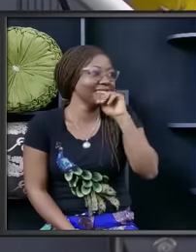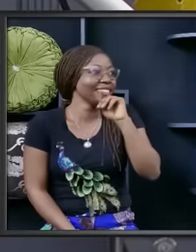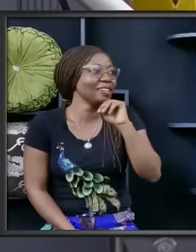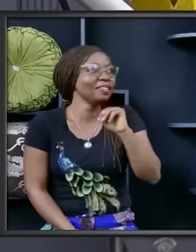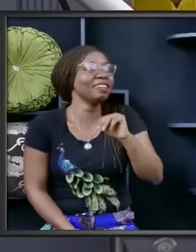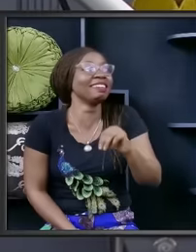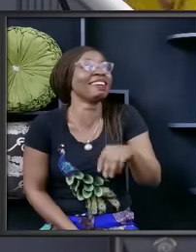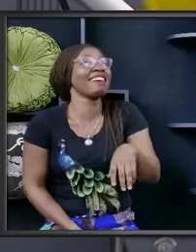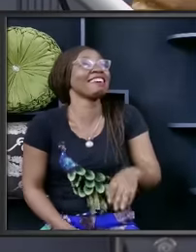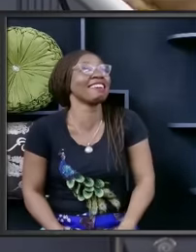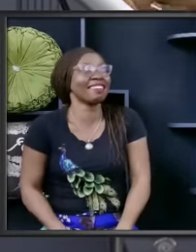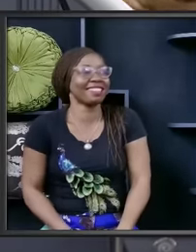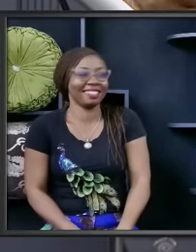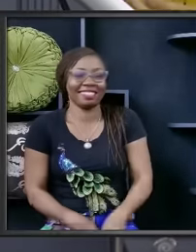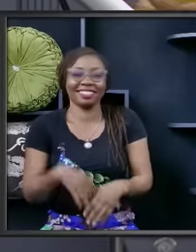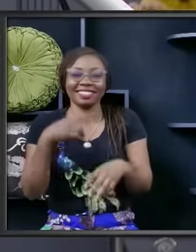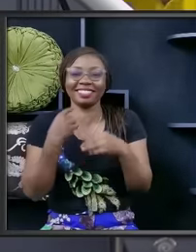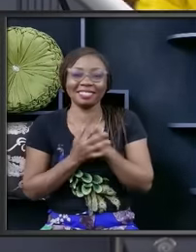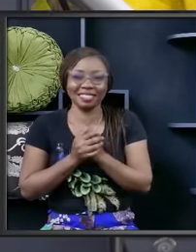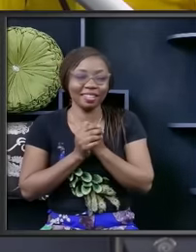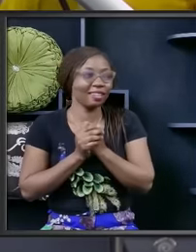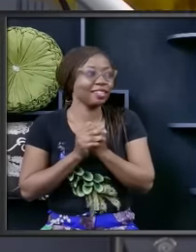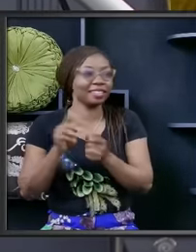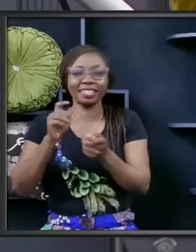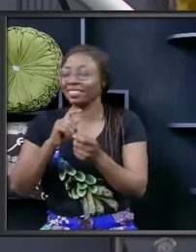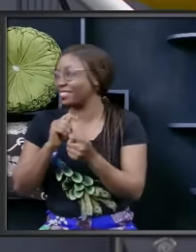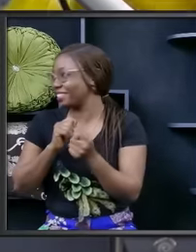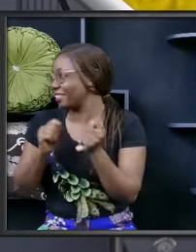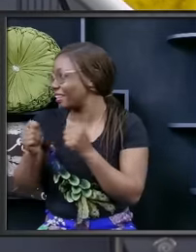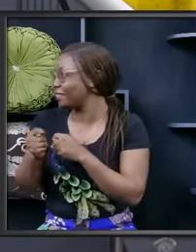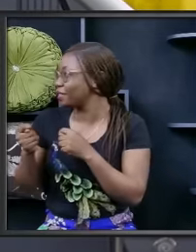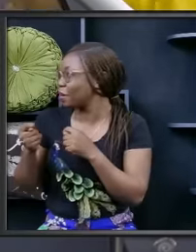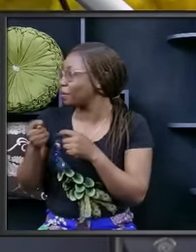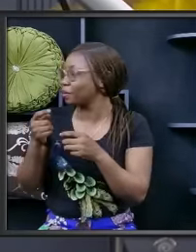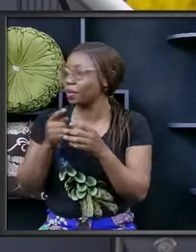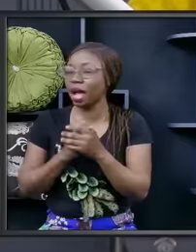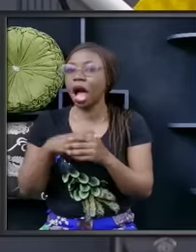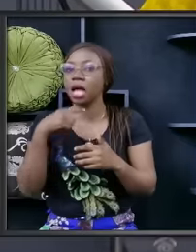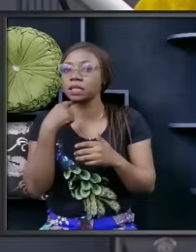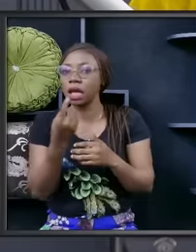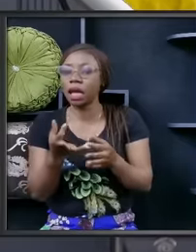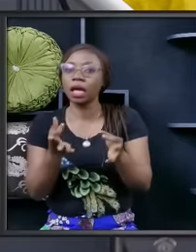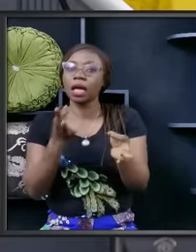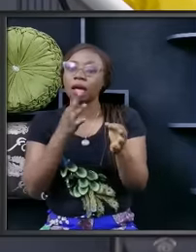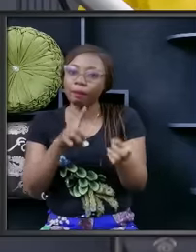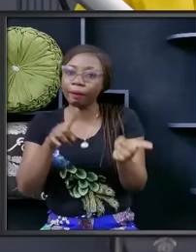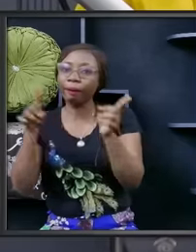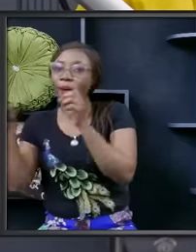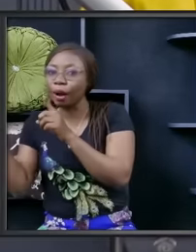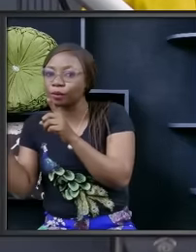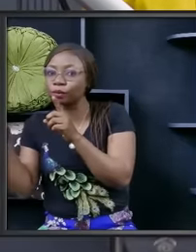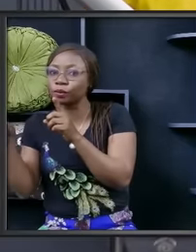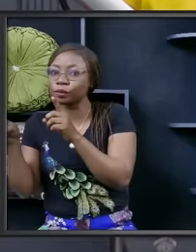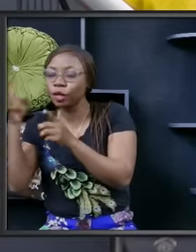go learn this thing. As I talk, I'm going to translate. Oh yeah, repeat what you told me. She translate. So I say, if he go out, touch